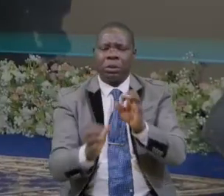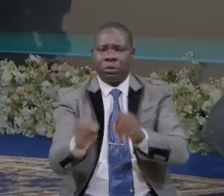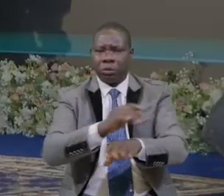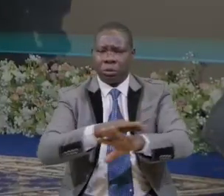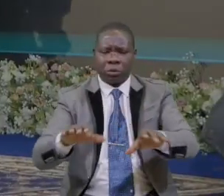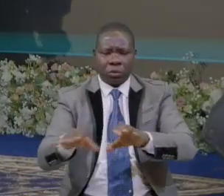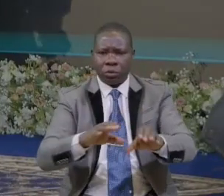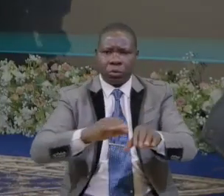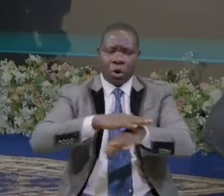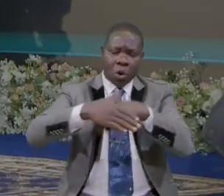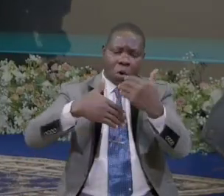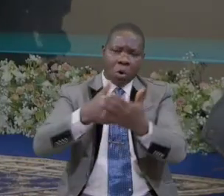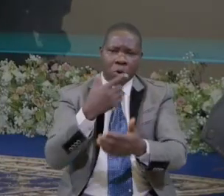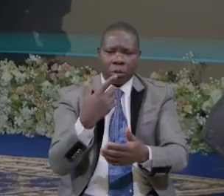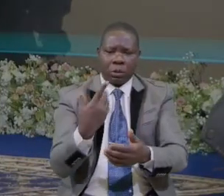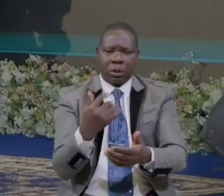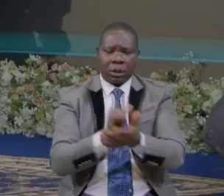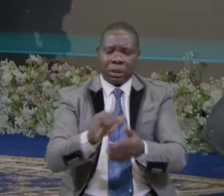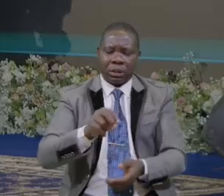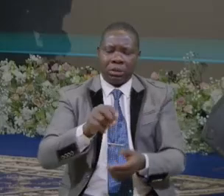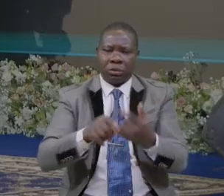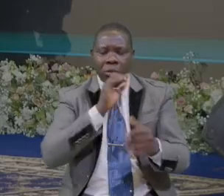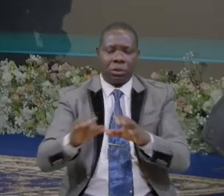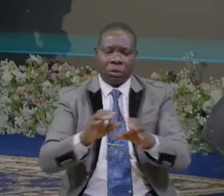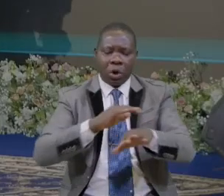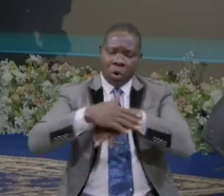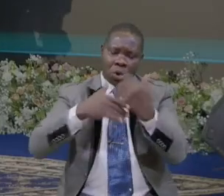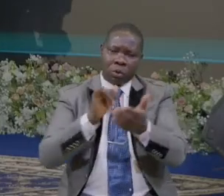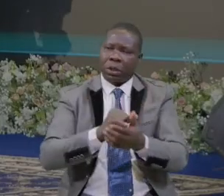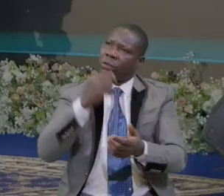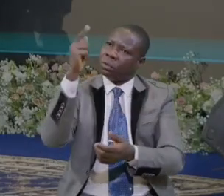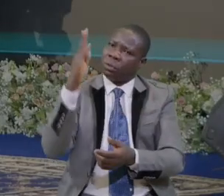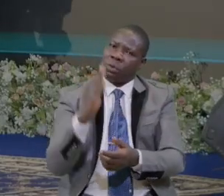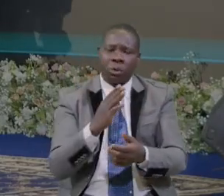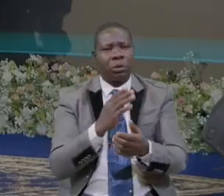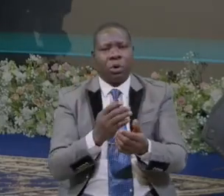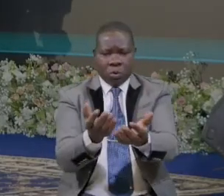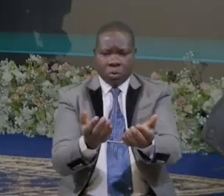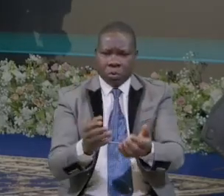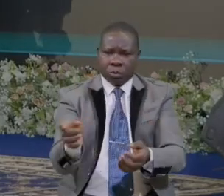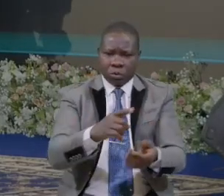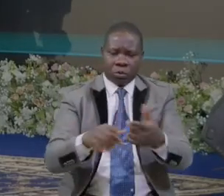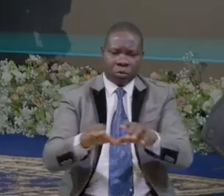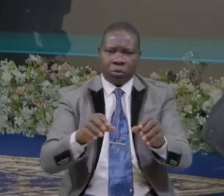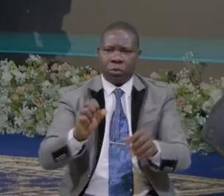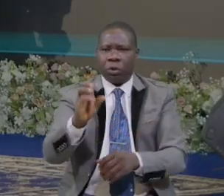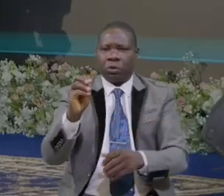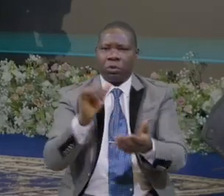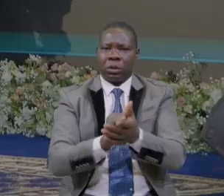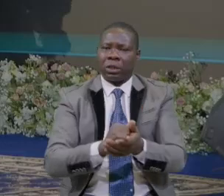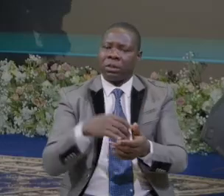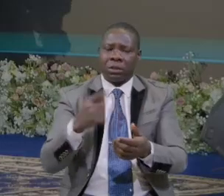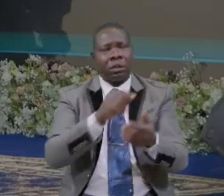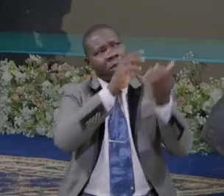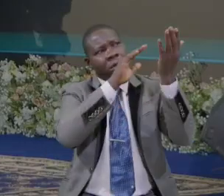is to be done, all God expects you do, so that the expectation will come